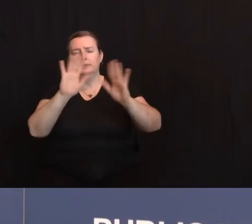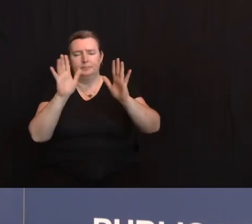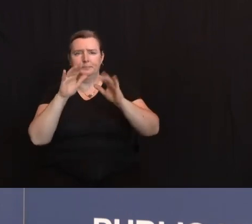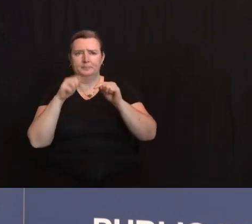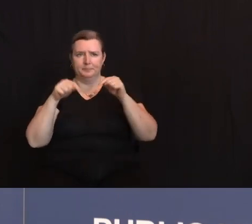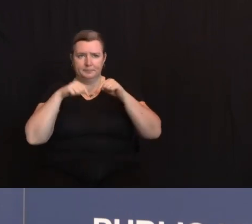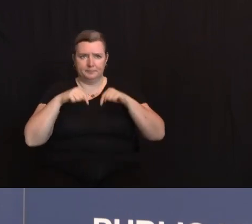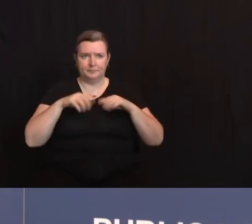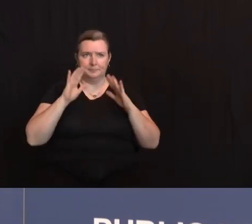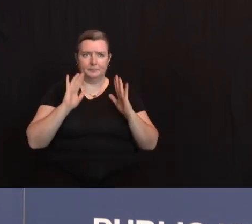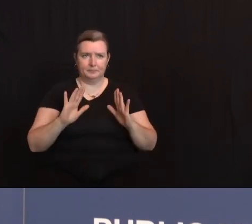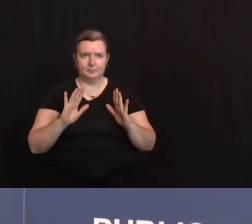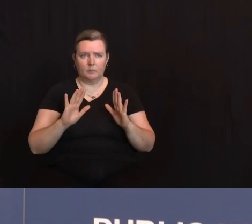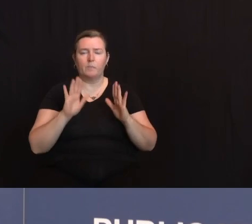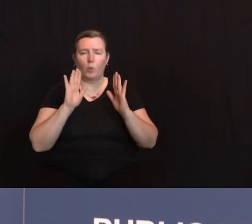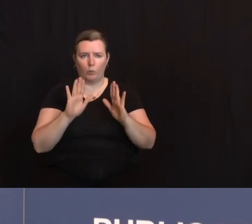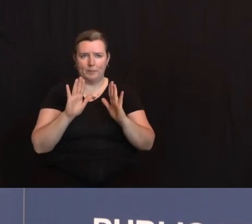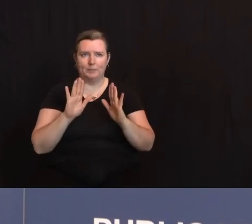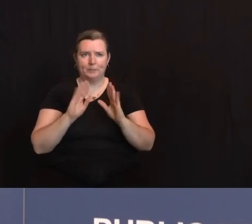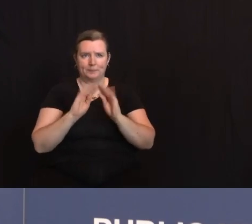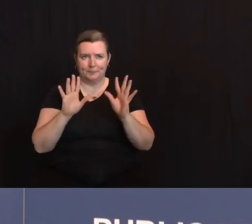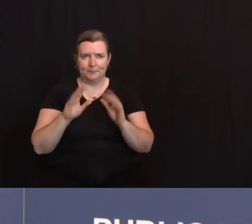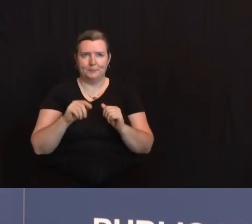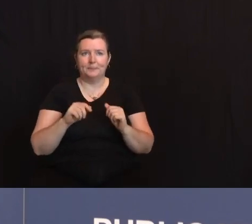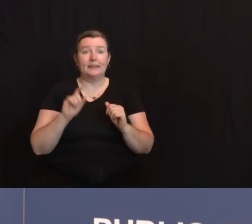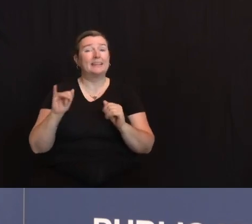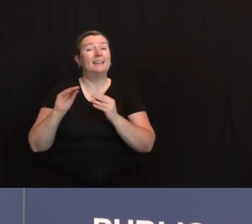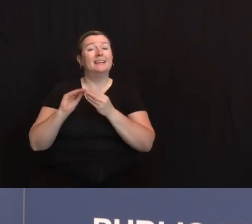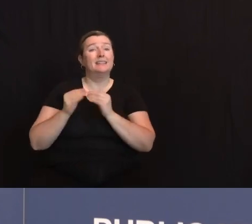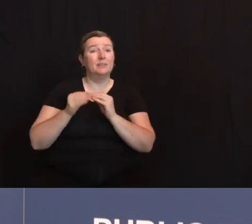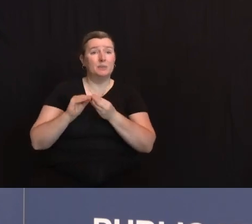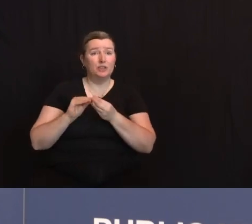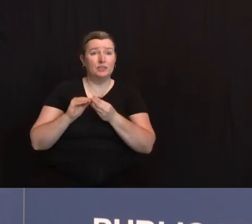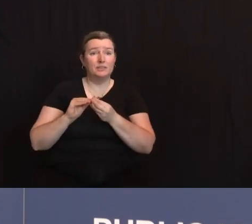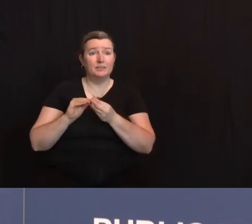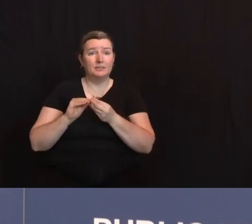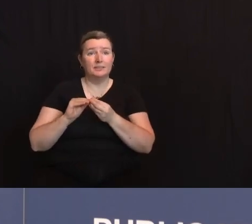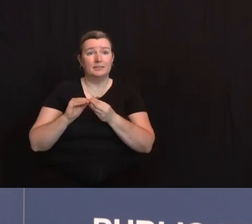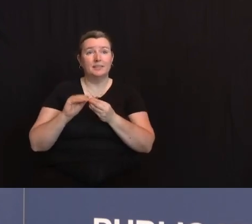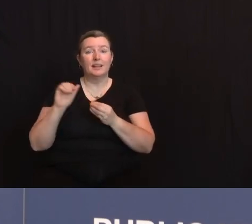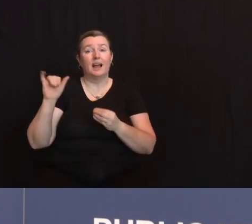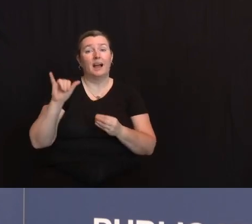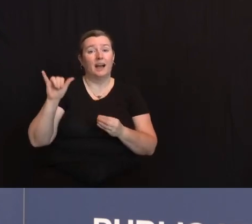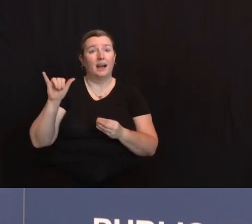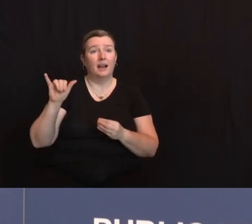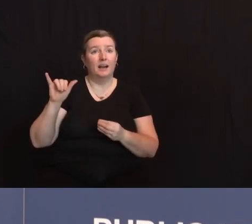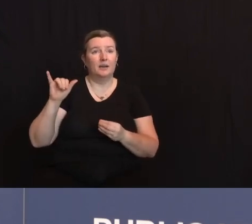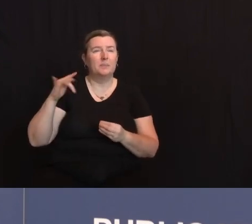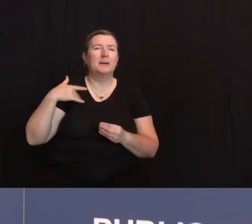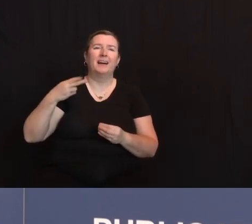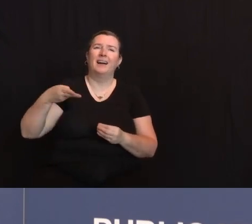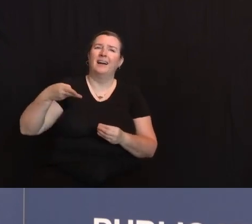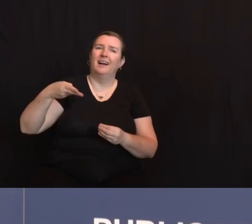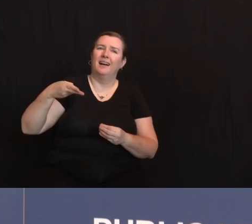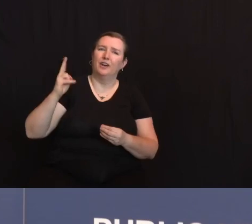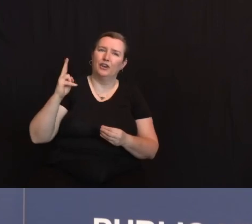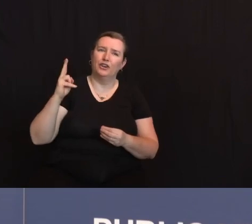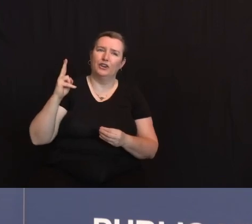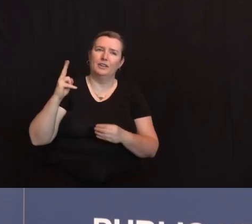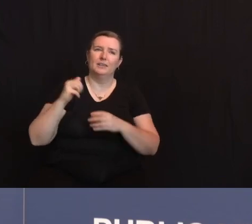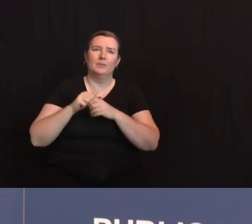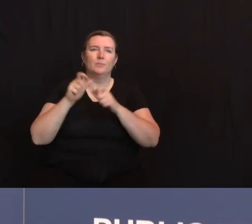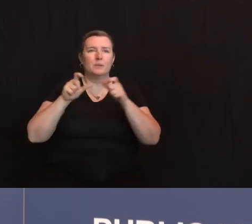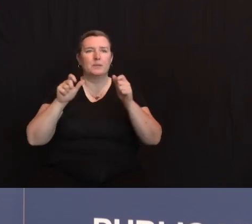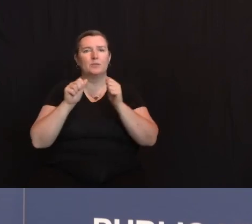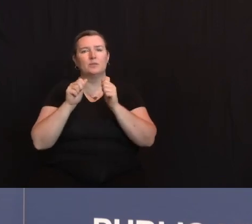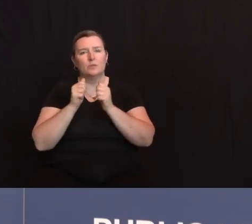you would expect that these numbers were probably higher in the people getting tested than in the general population, because people who are sick, think